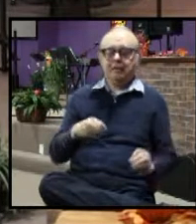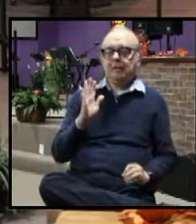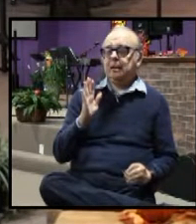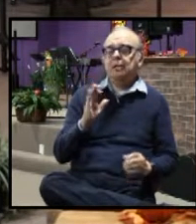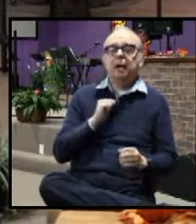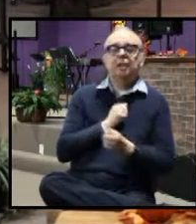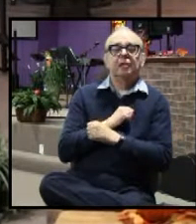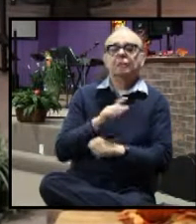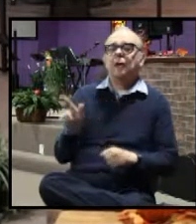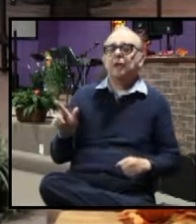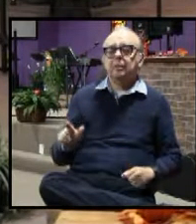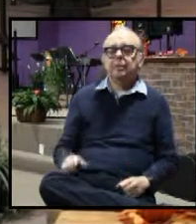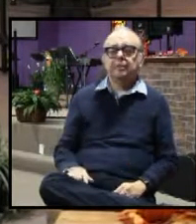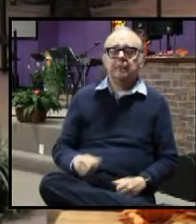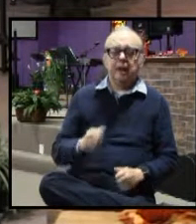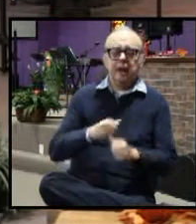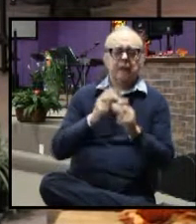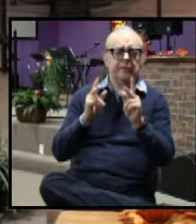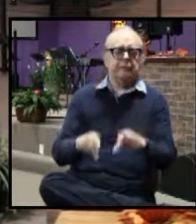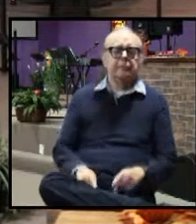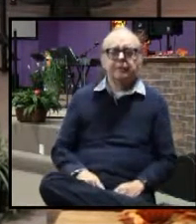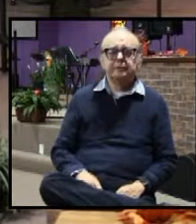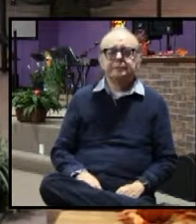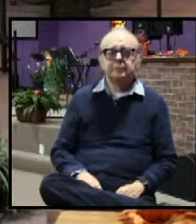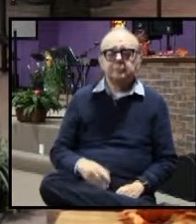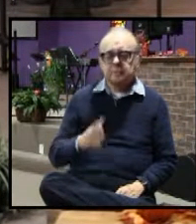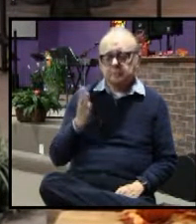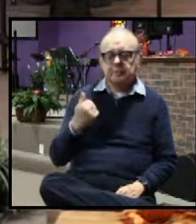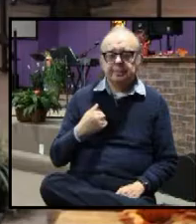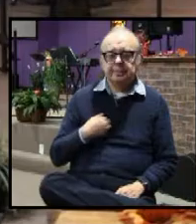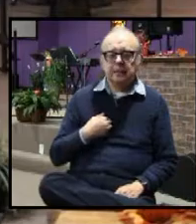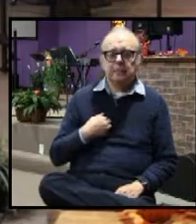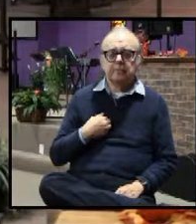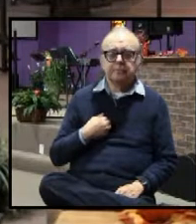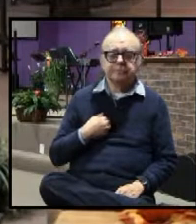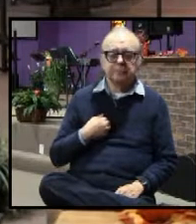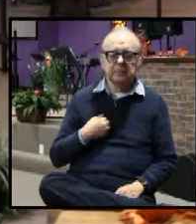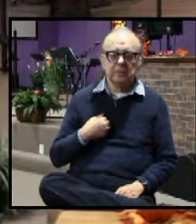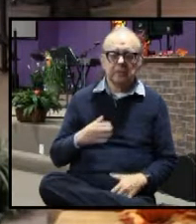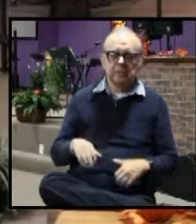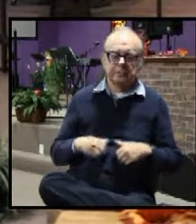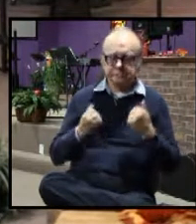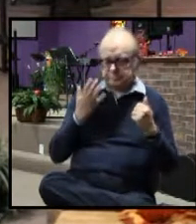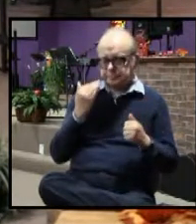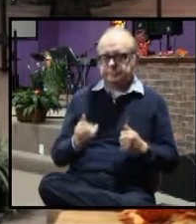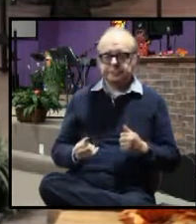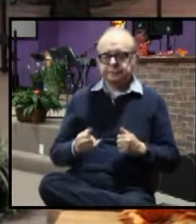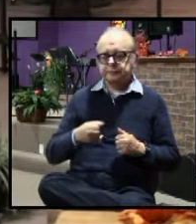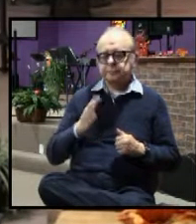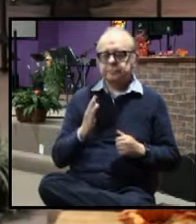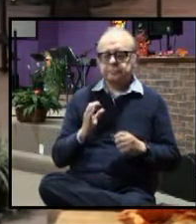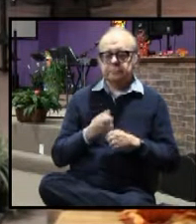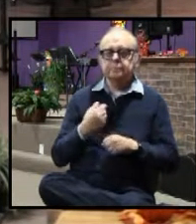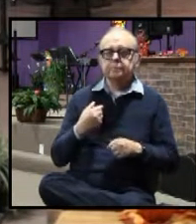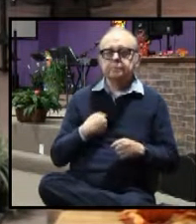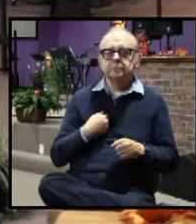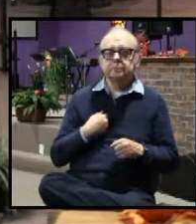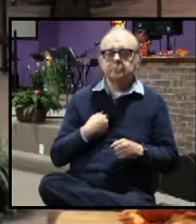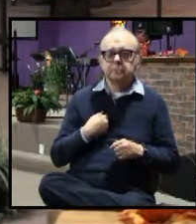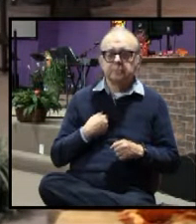And guess what? God loves y'all. Every one of you. Why am I alive? I am alive because